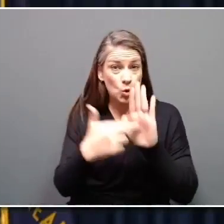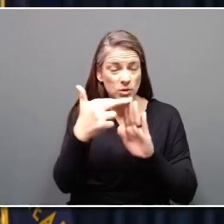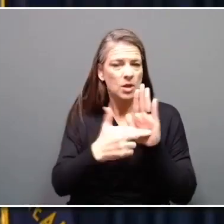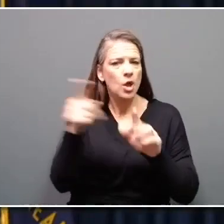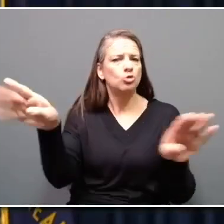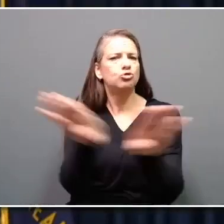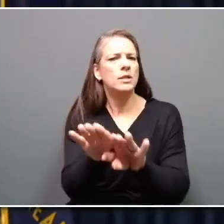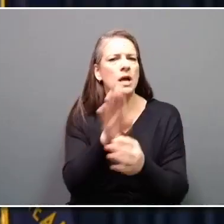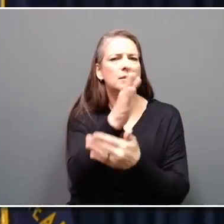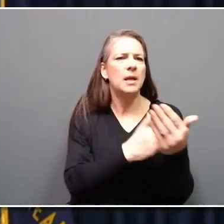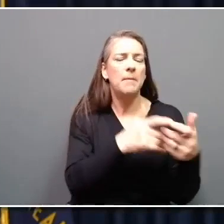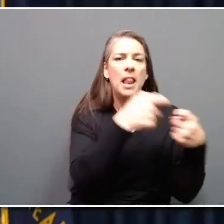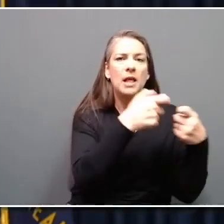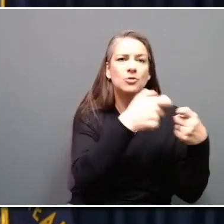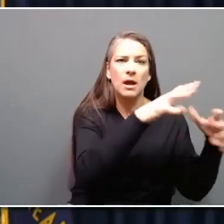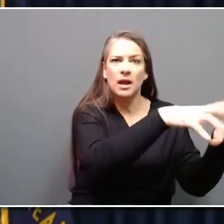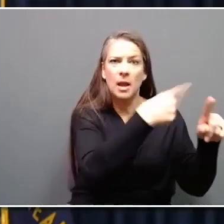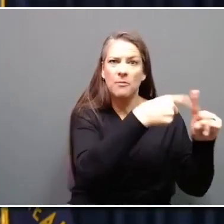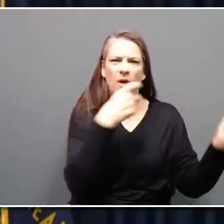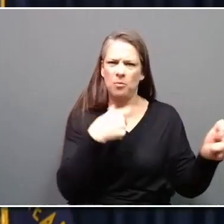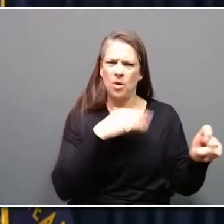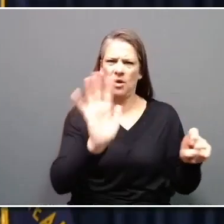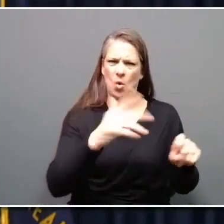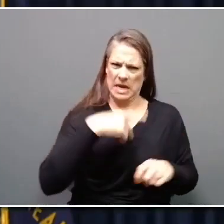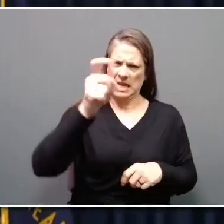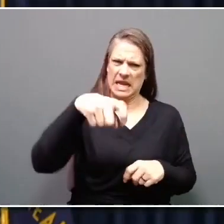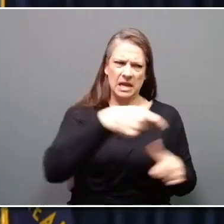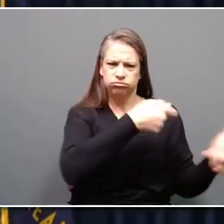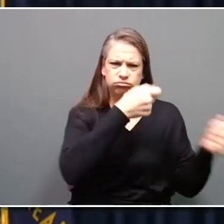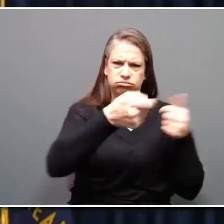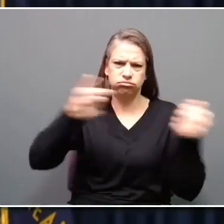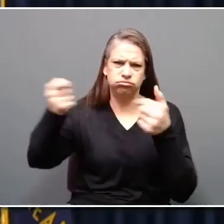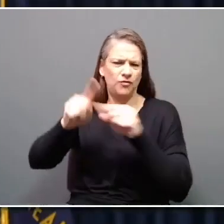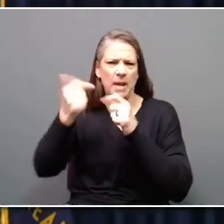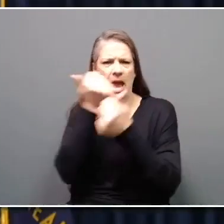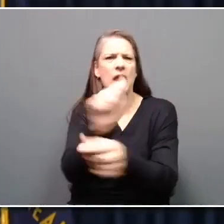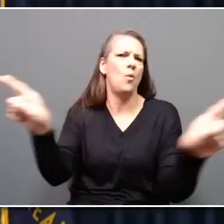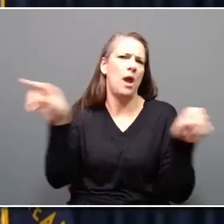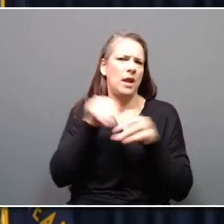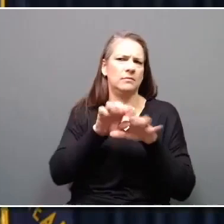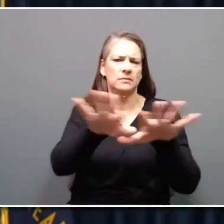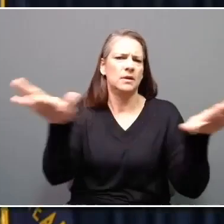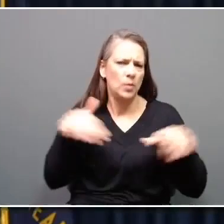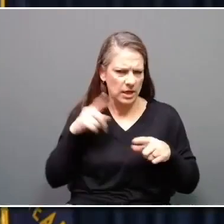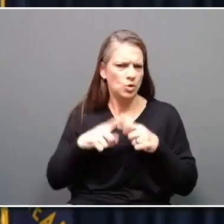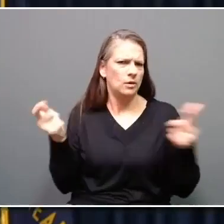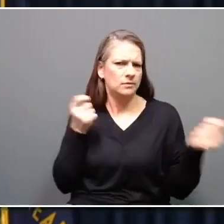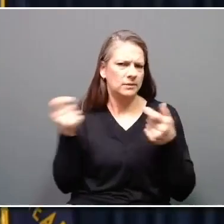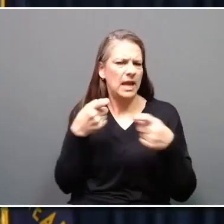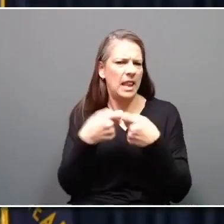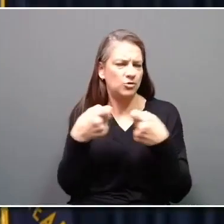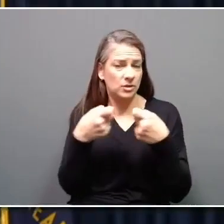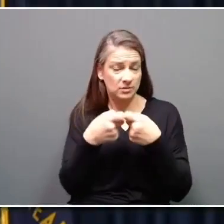sources of power. I mean, right now we need as much as we can generate in any source and the new parts. That doesn't mean that there isn't a